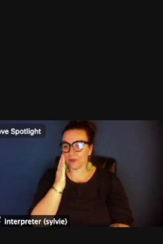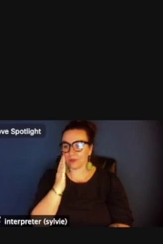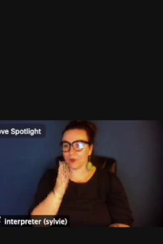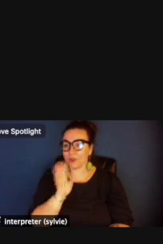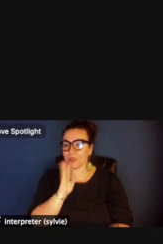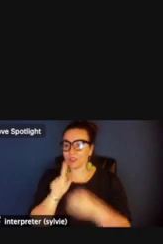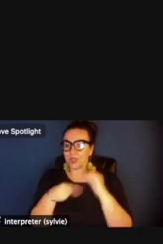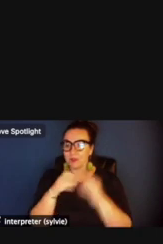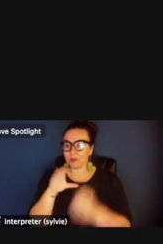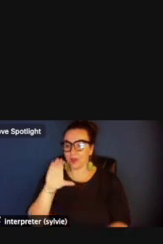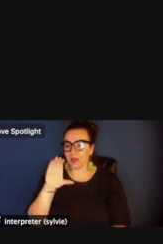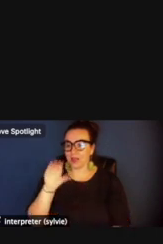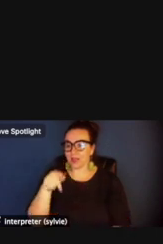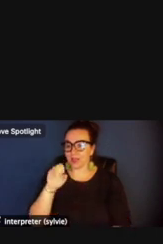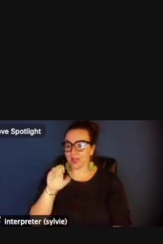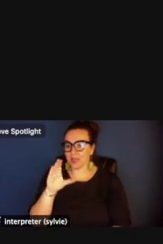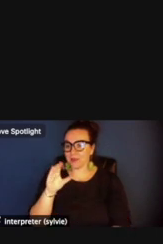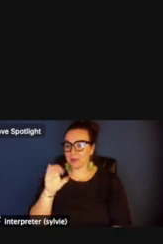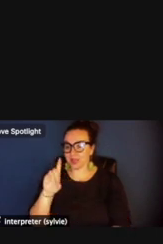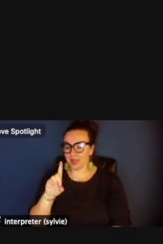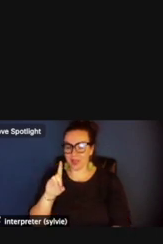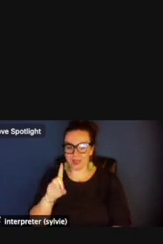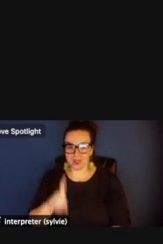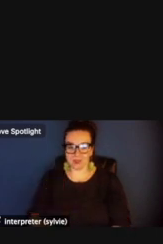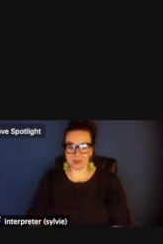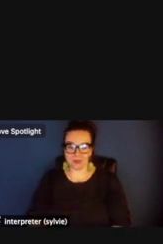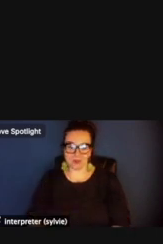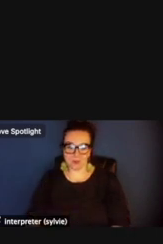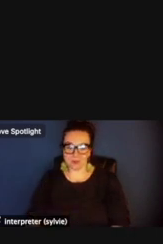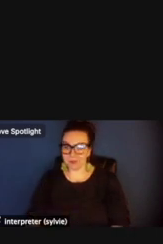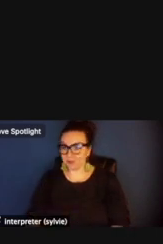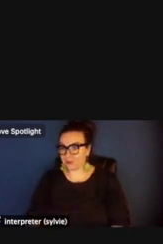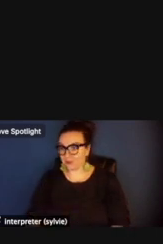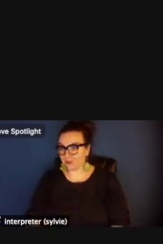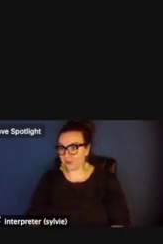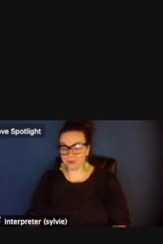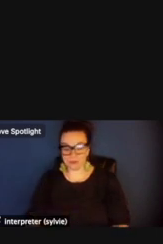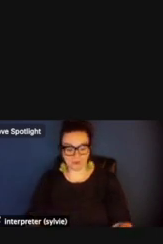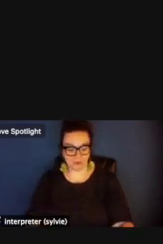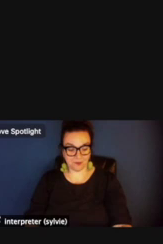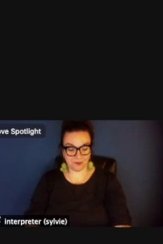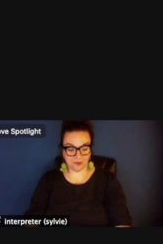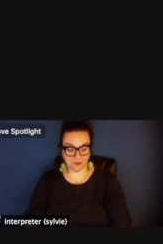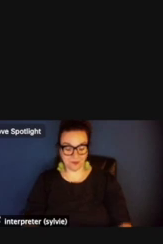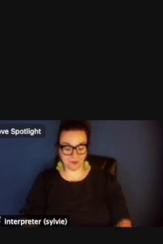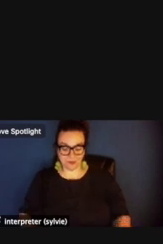a trip to Cape Cod?